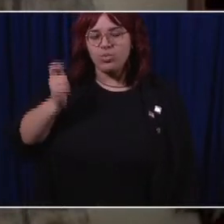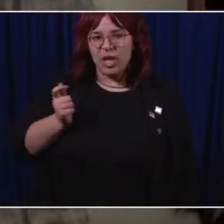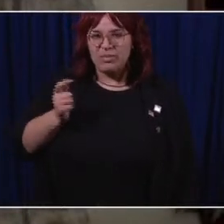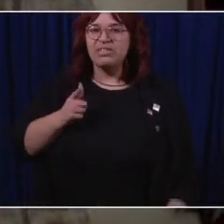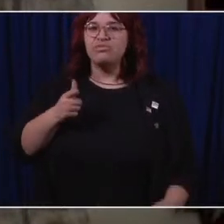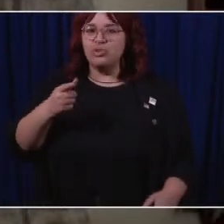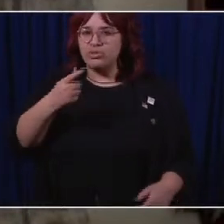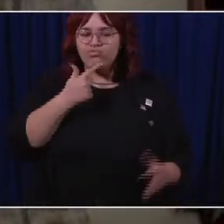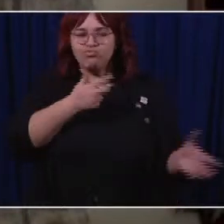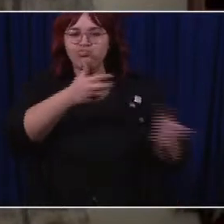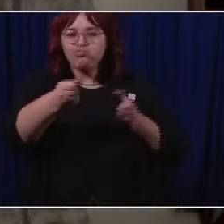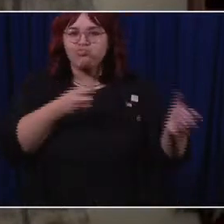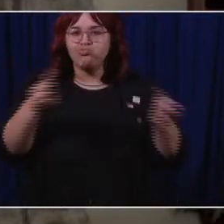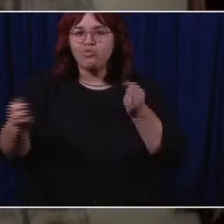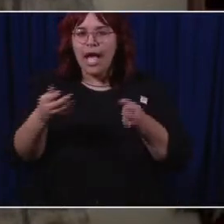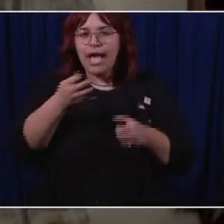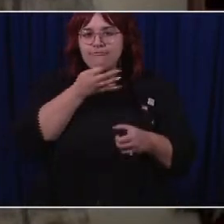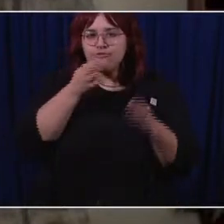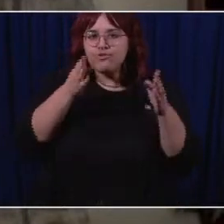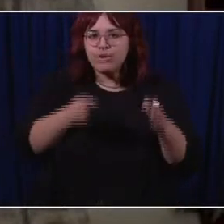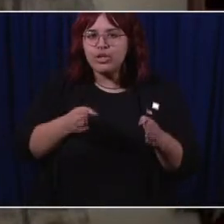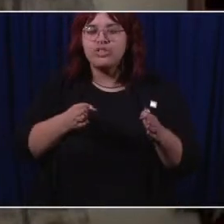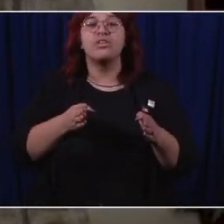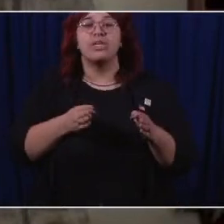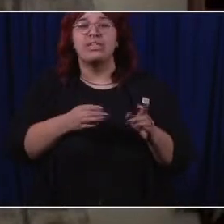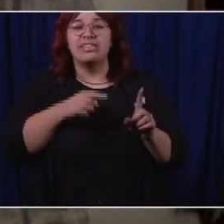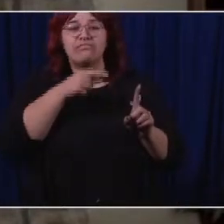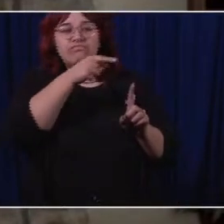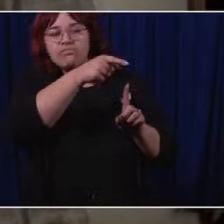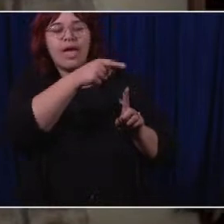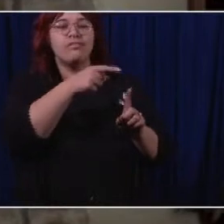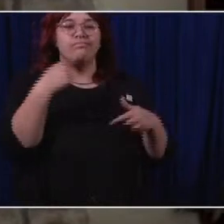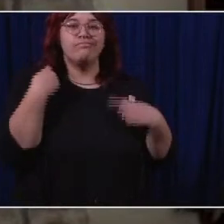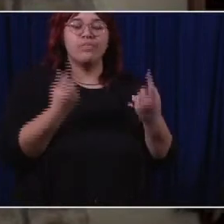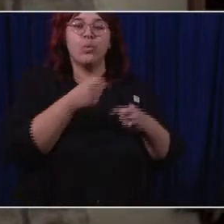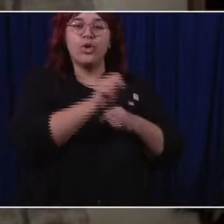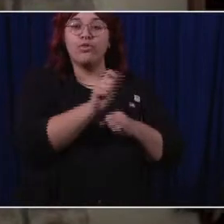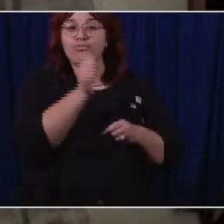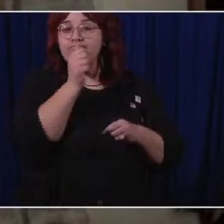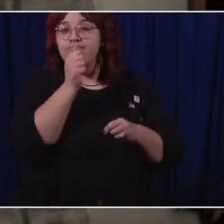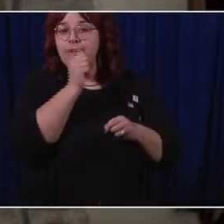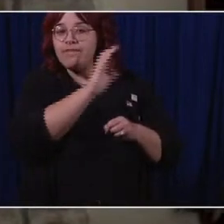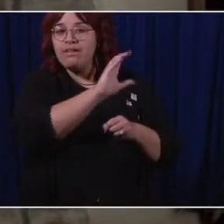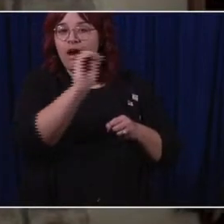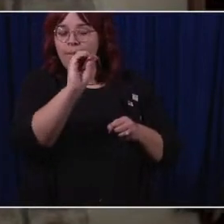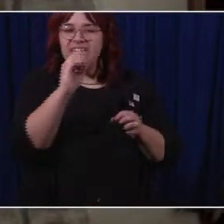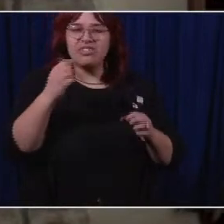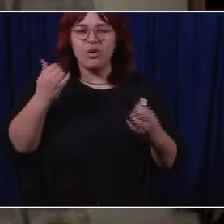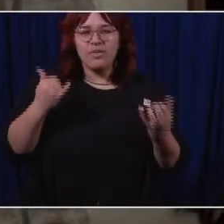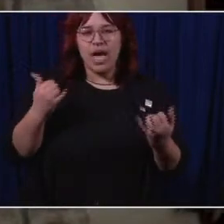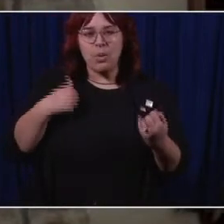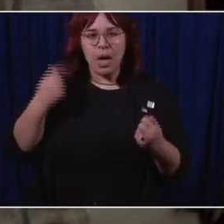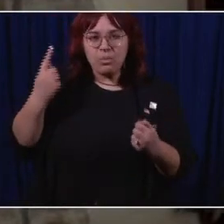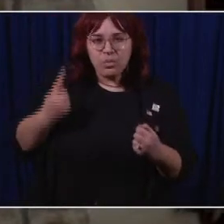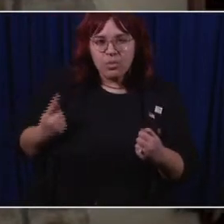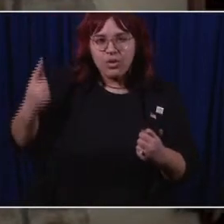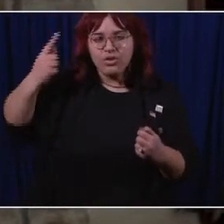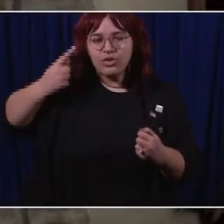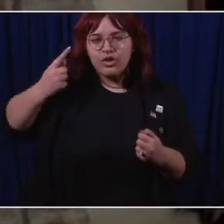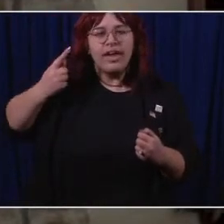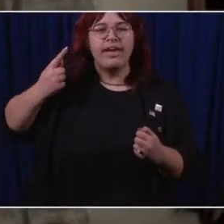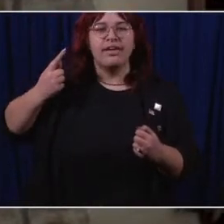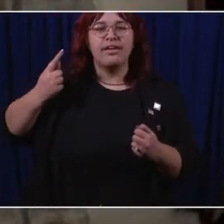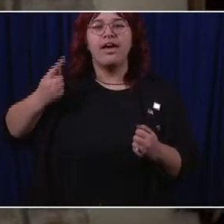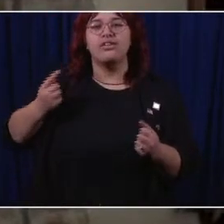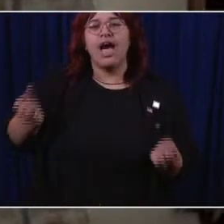the state for this private-public partnership? And how much has Ohio spent so far with DeWine and other third parties who have